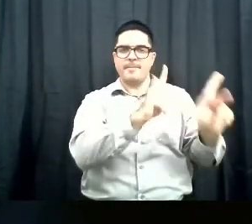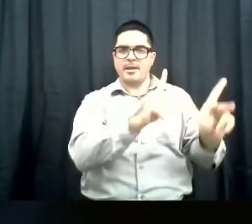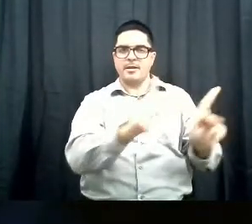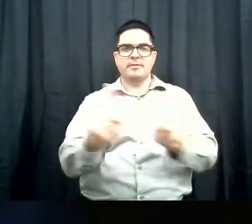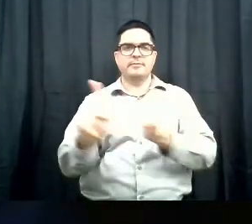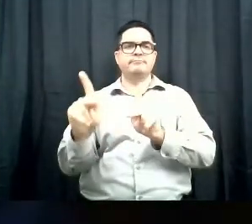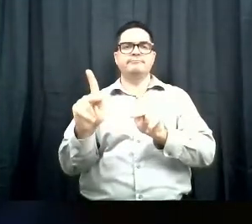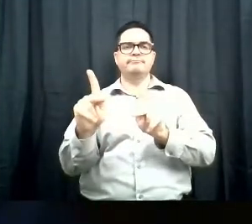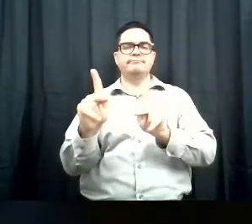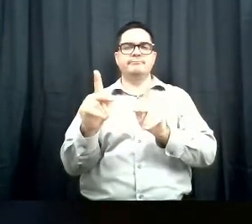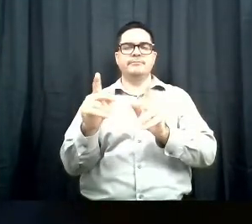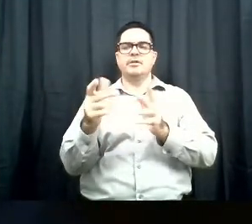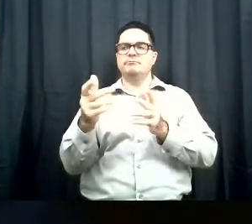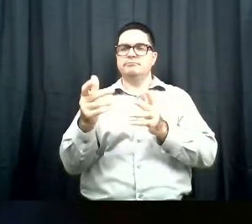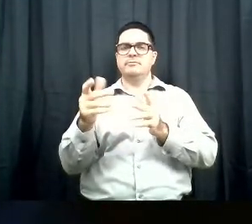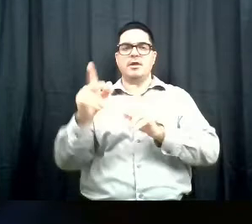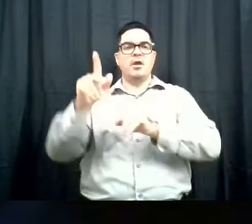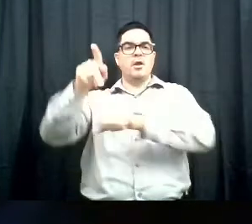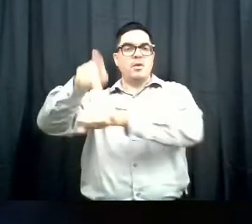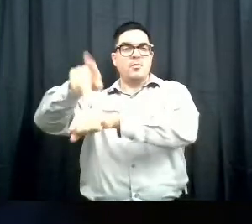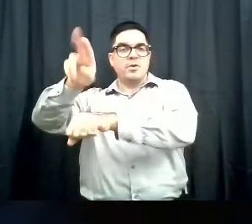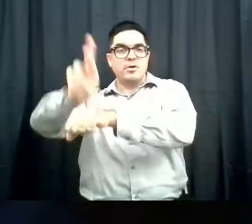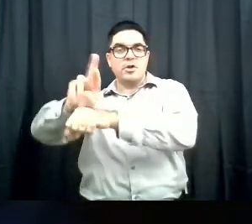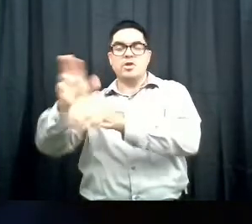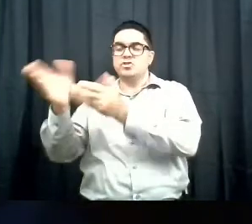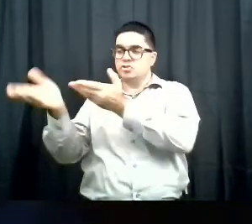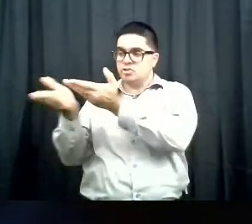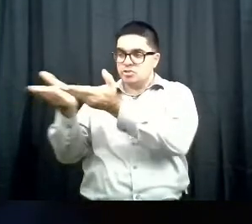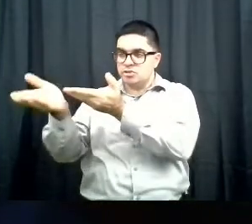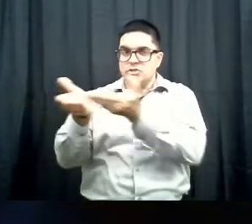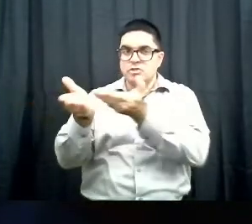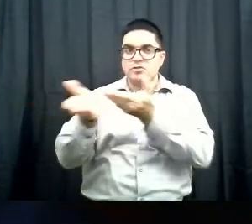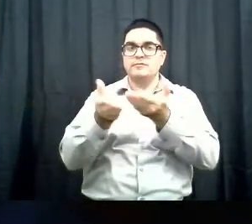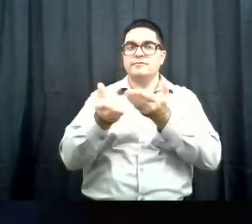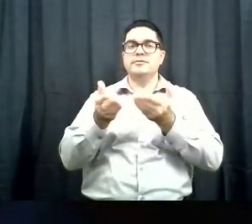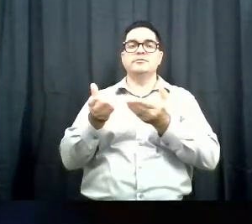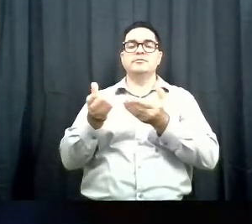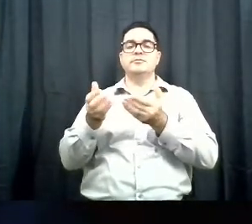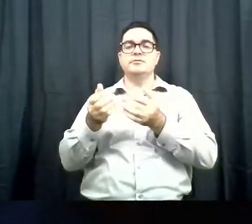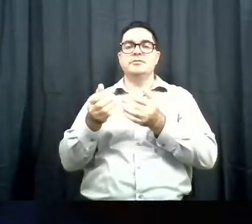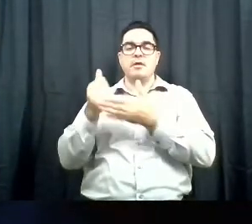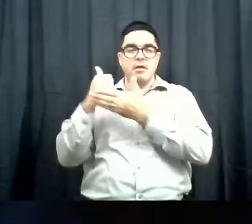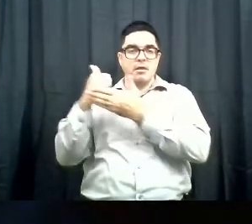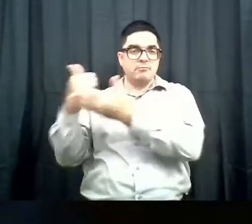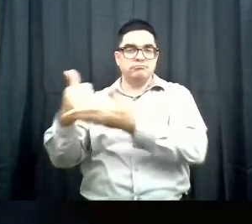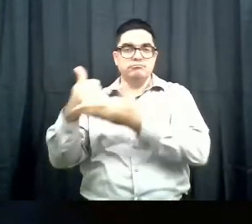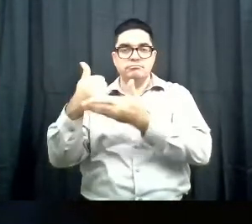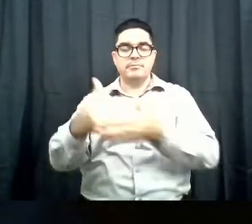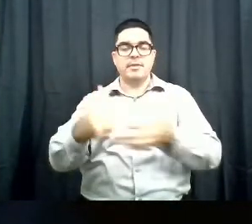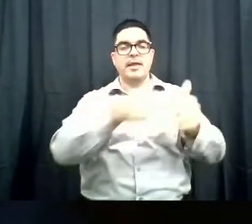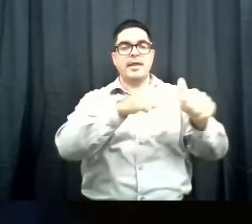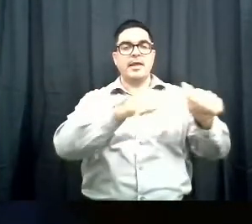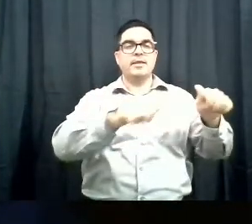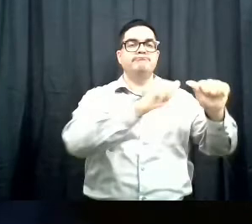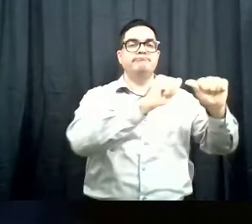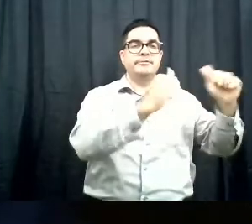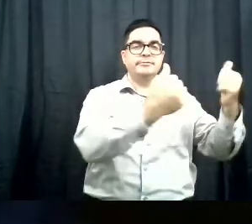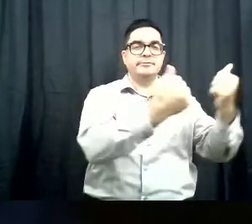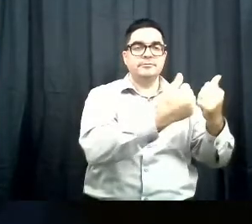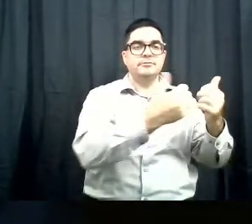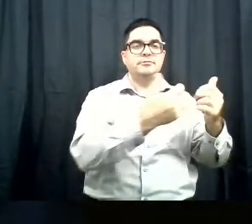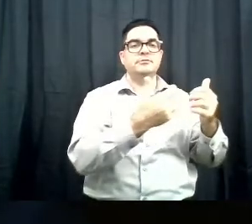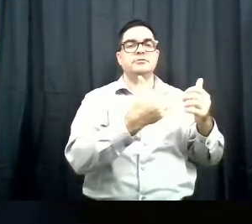services to the people of Puerto Rico are not affected. And in the case that any agency may be